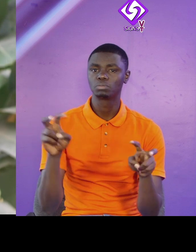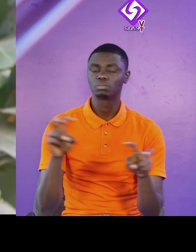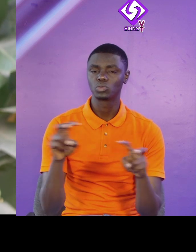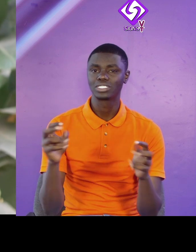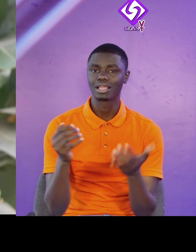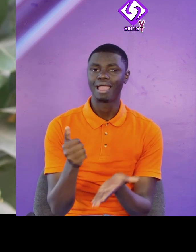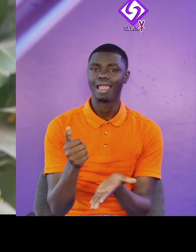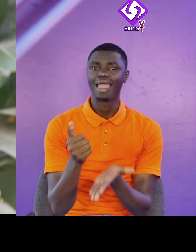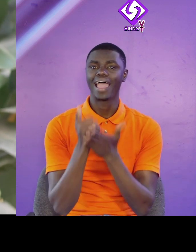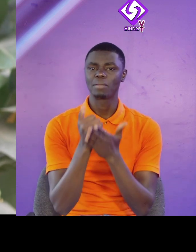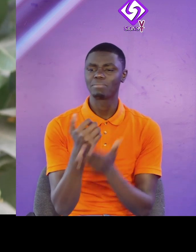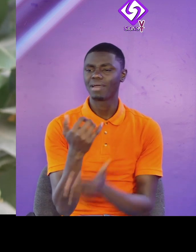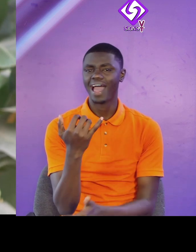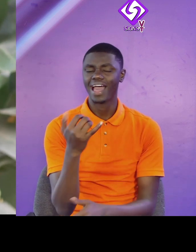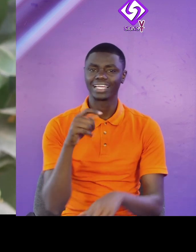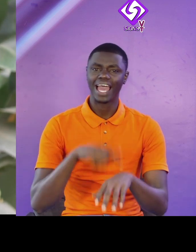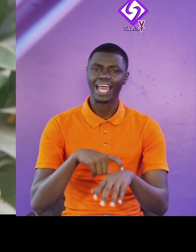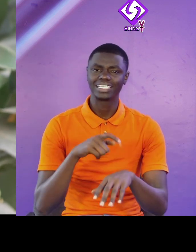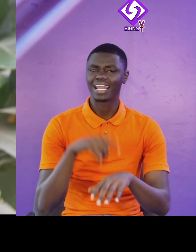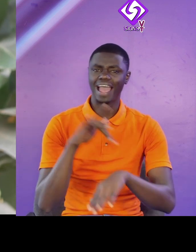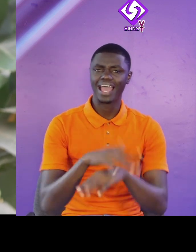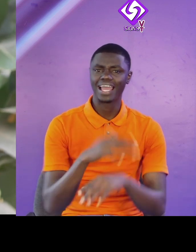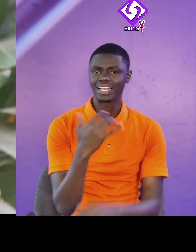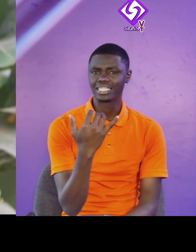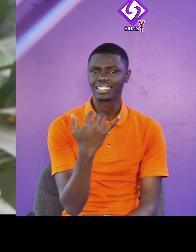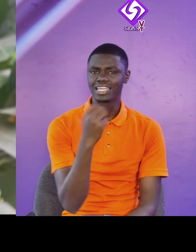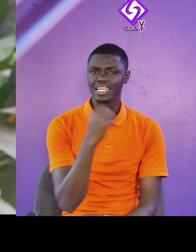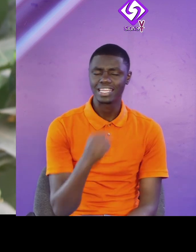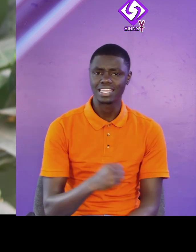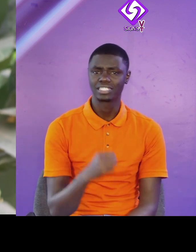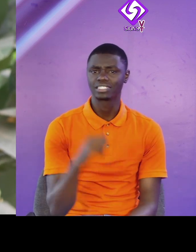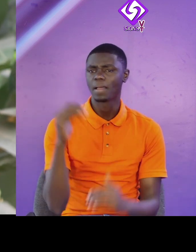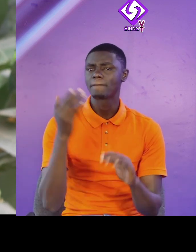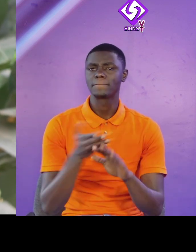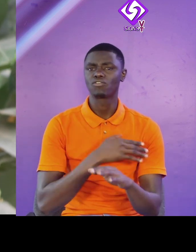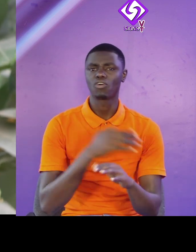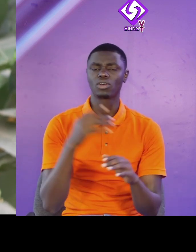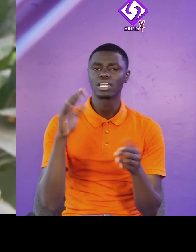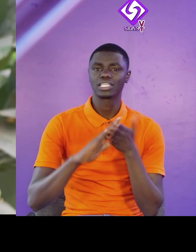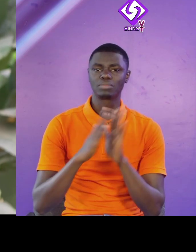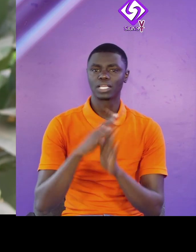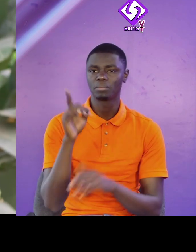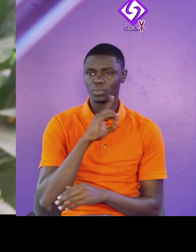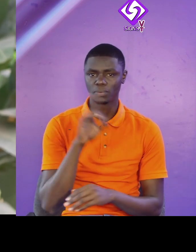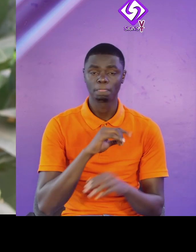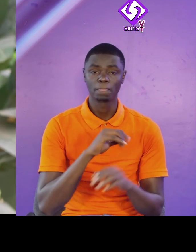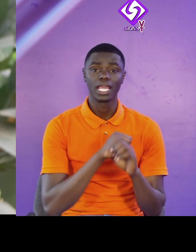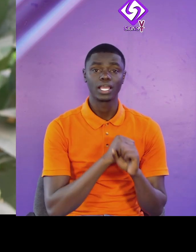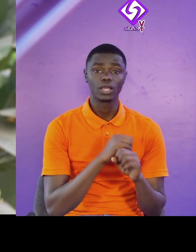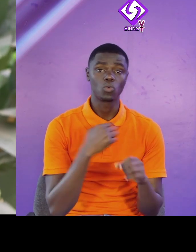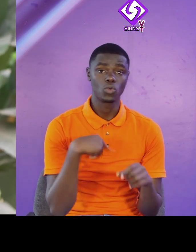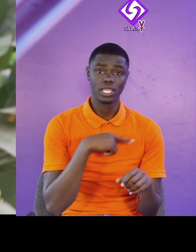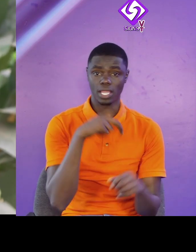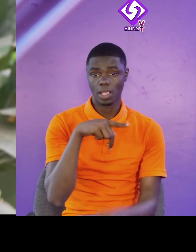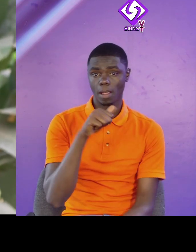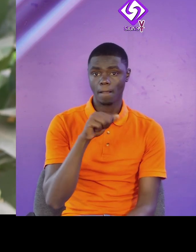before it goes into the crisis stage. So that's basically Pamoja's kind of prevention model, really. And